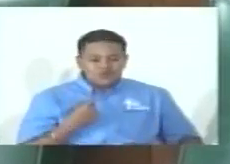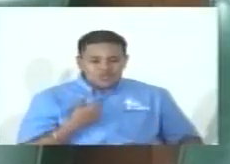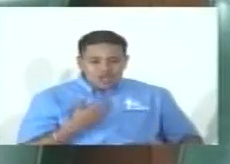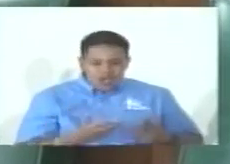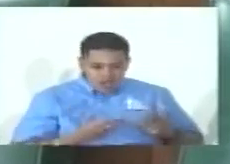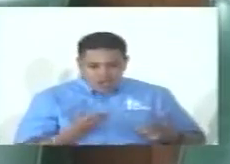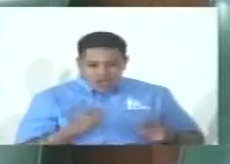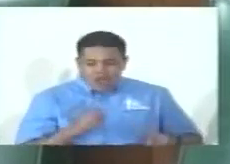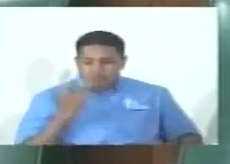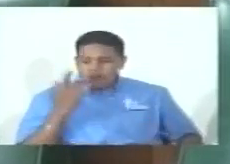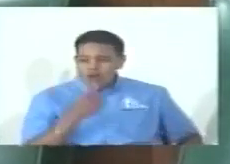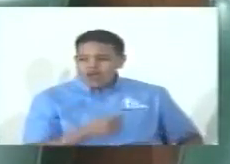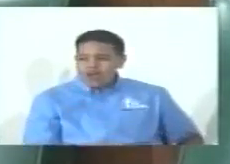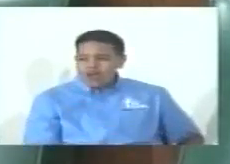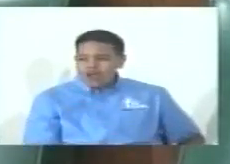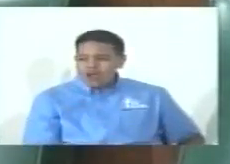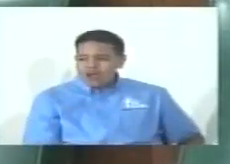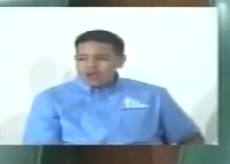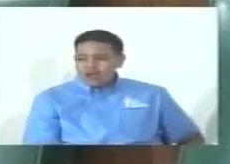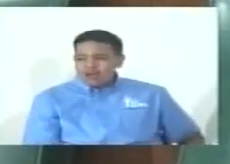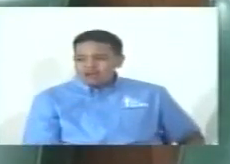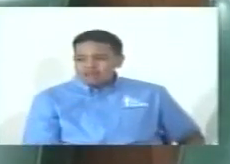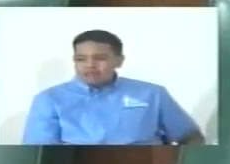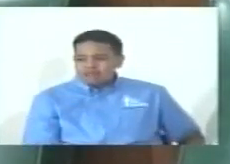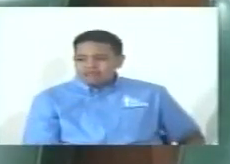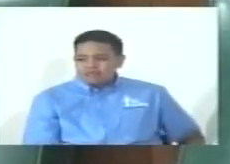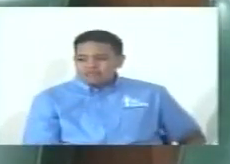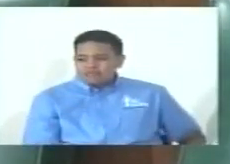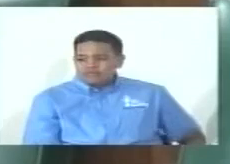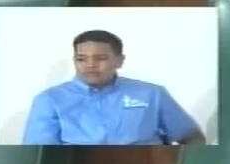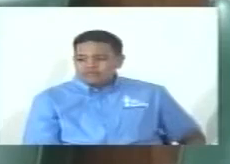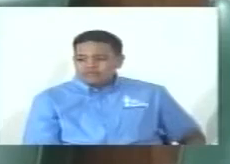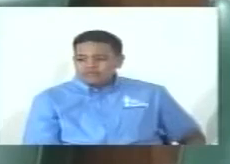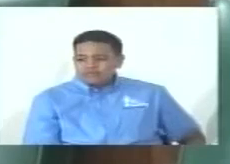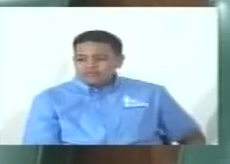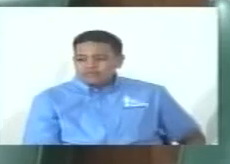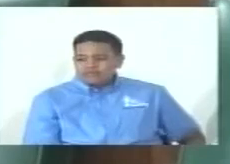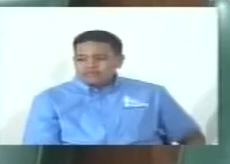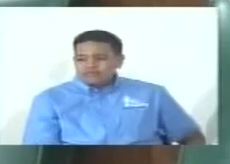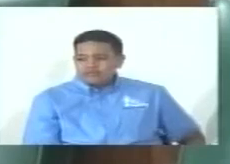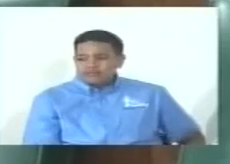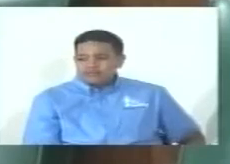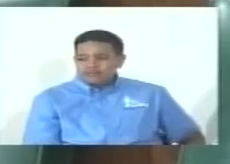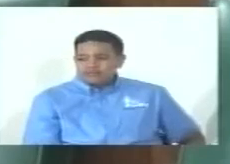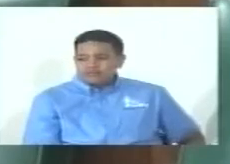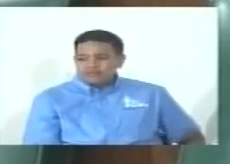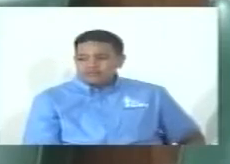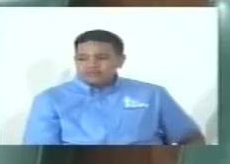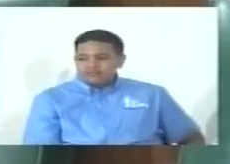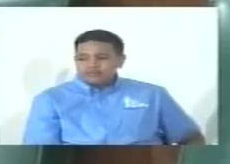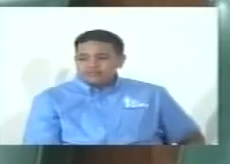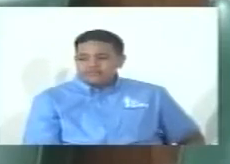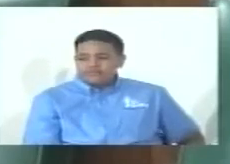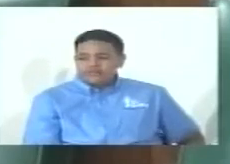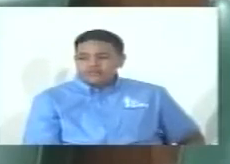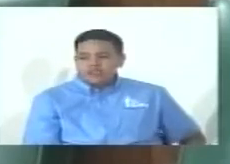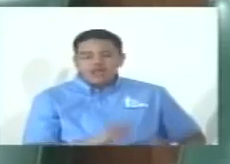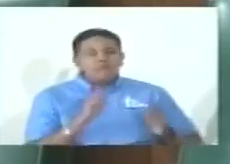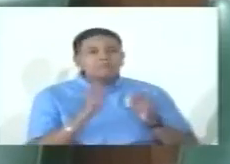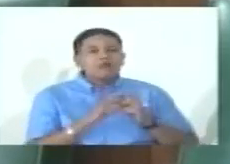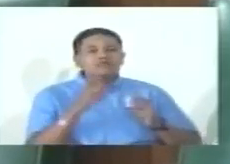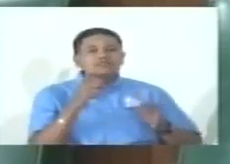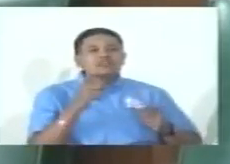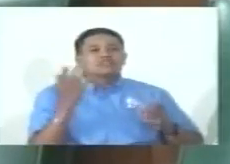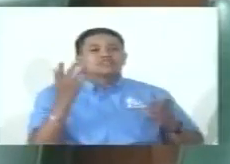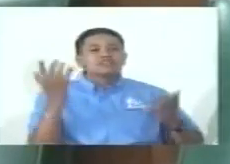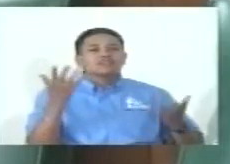Because there is a particular phenomena that happens called survivor guilt when persons